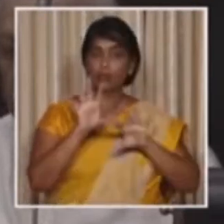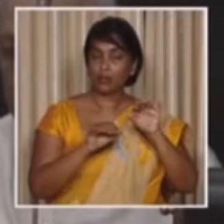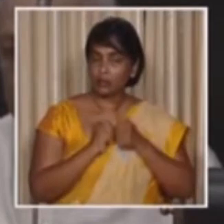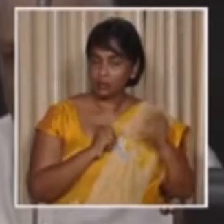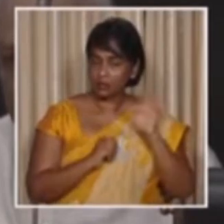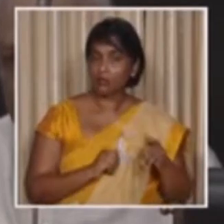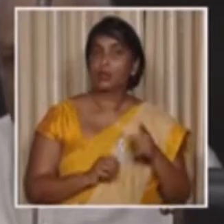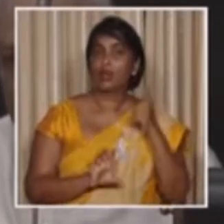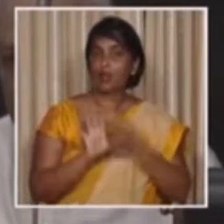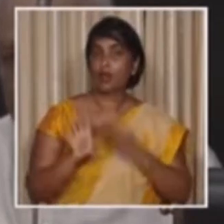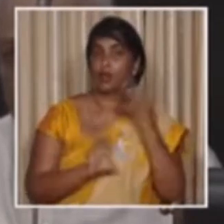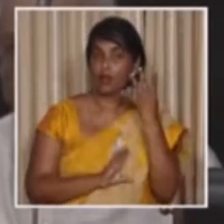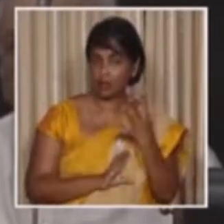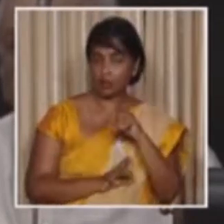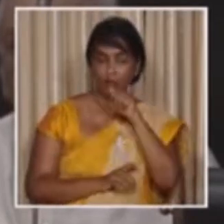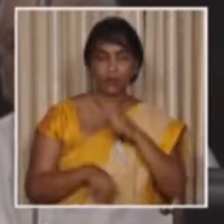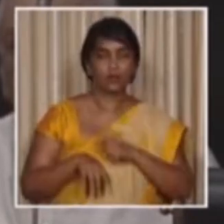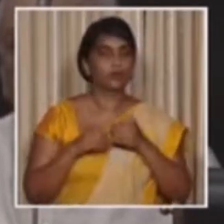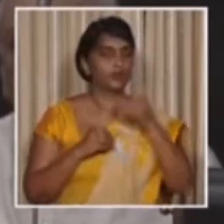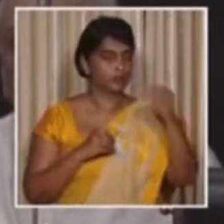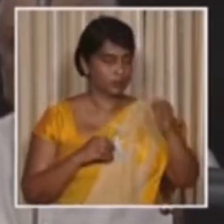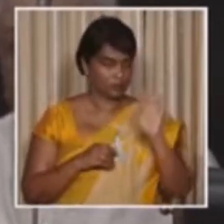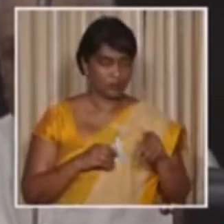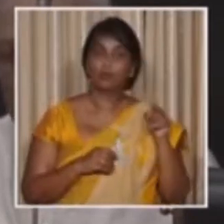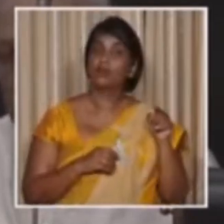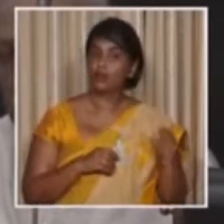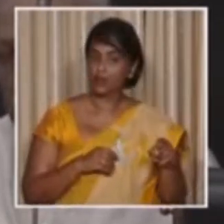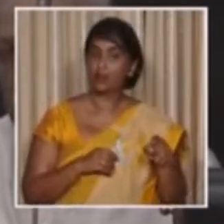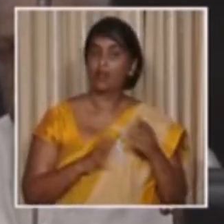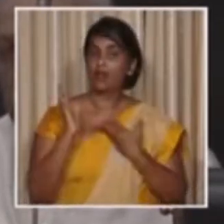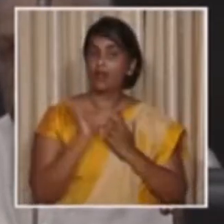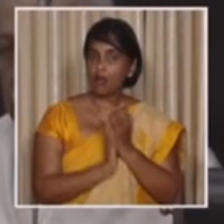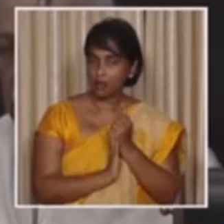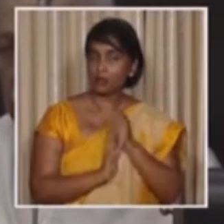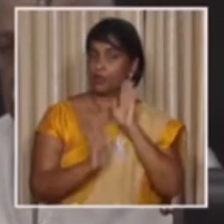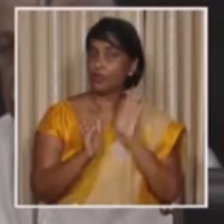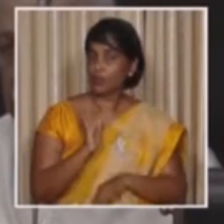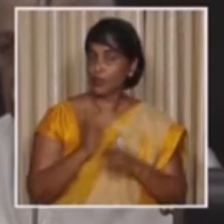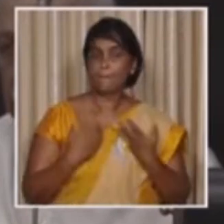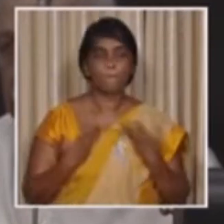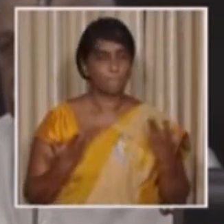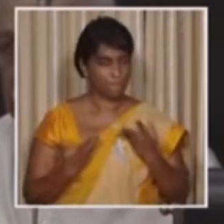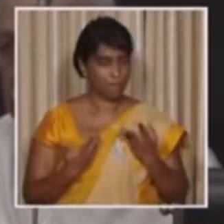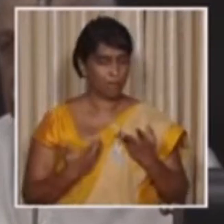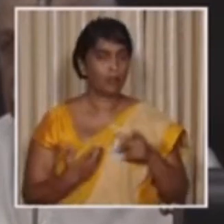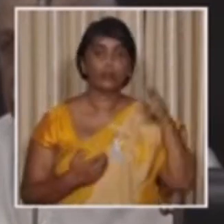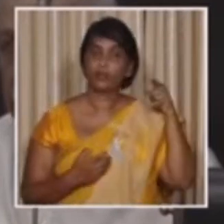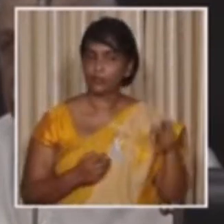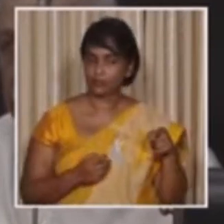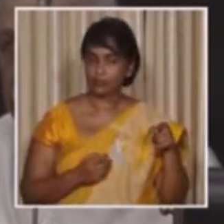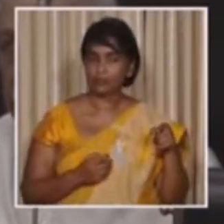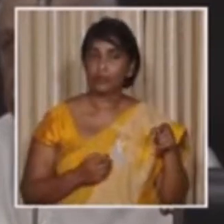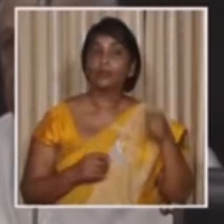elect new members at the end of such period. That right should not be denied. In the case in hand, as observed, there could be impediments to